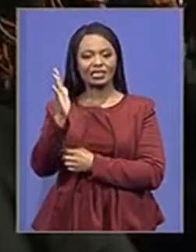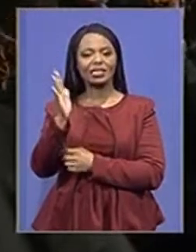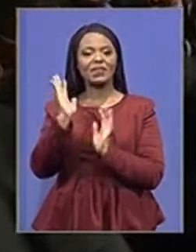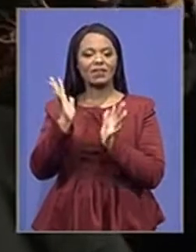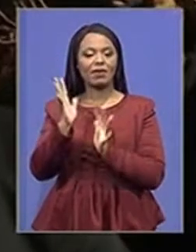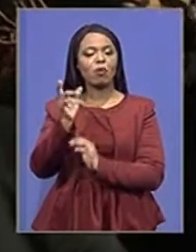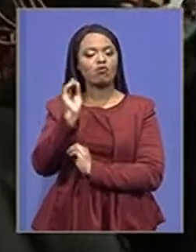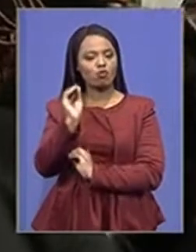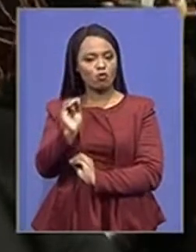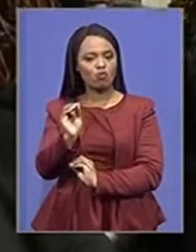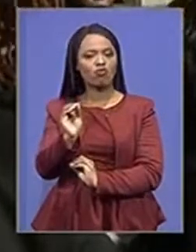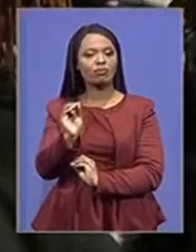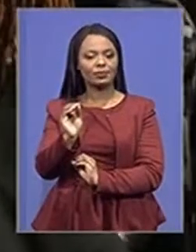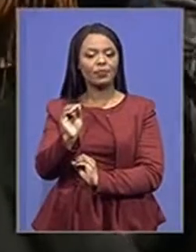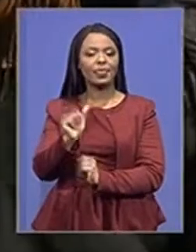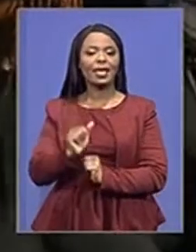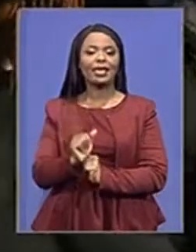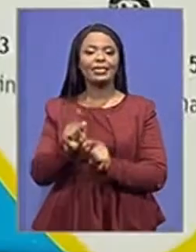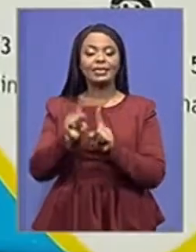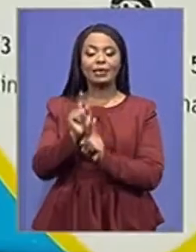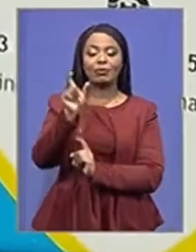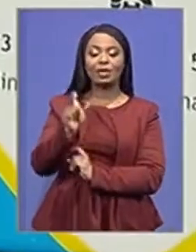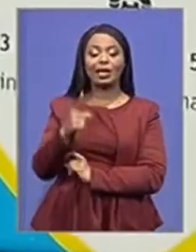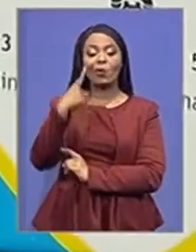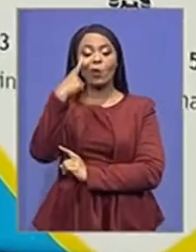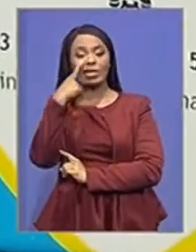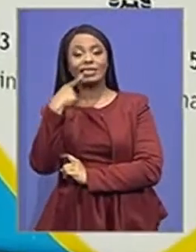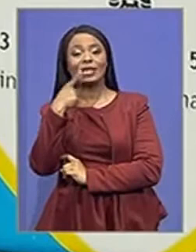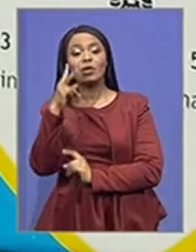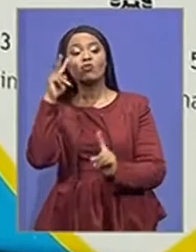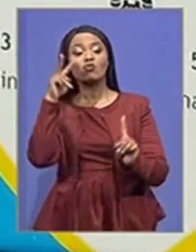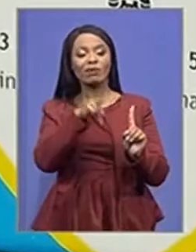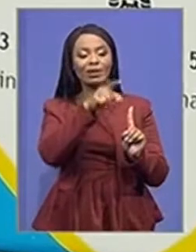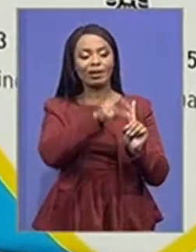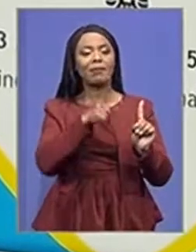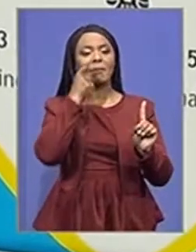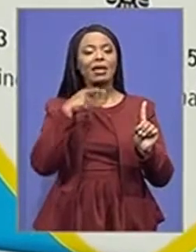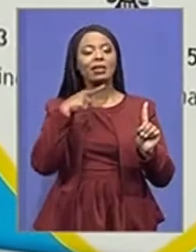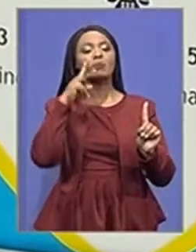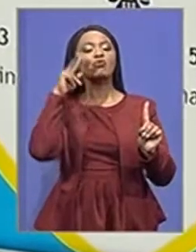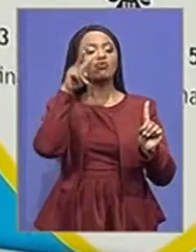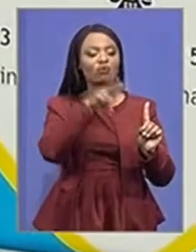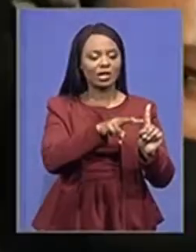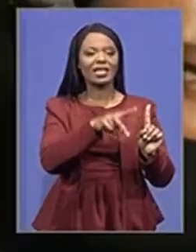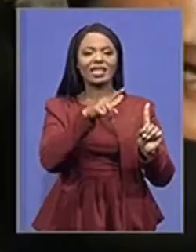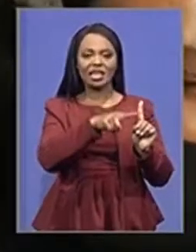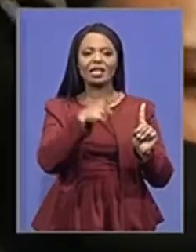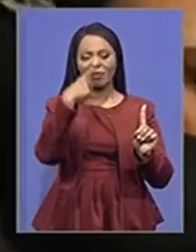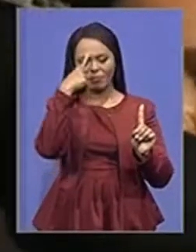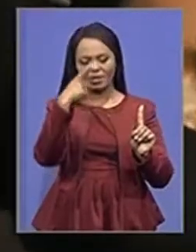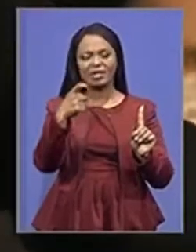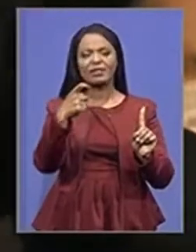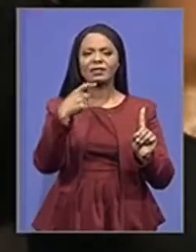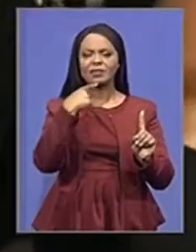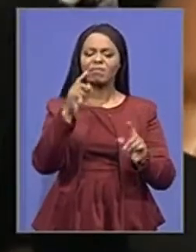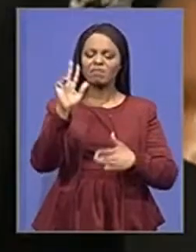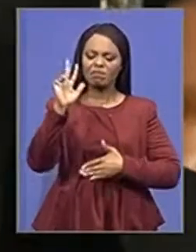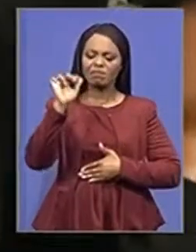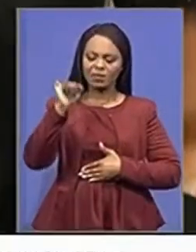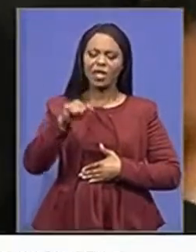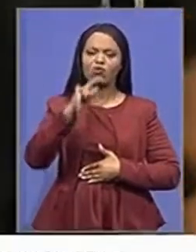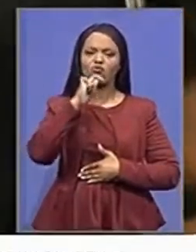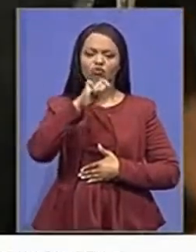witnesses as well. And there's one particular witness who says that she saw him leaving the place of residence where he stayed with the